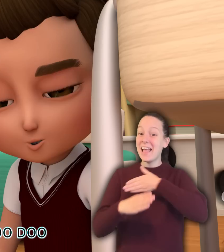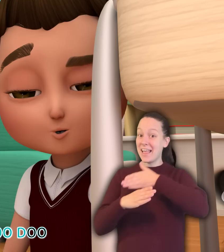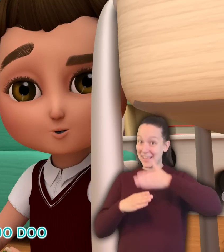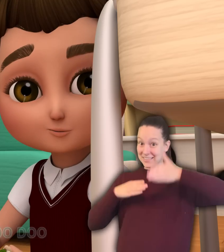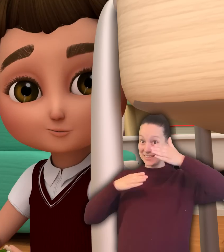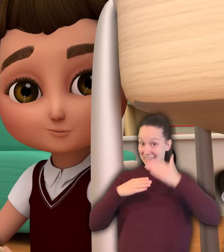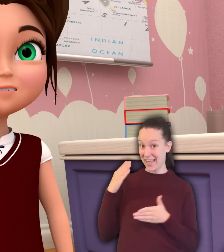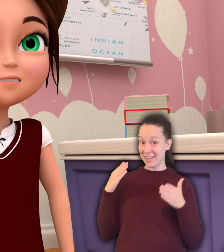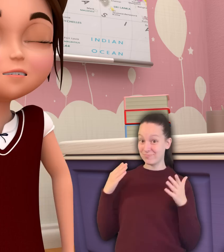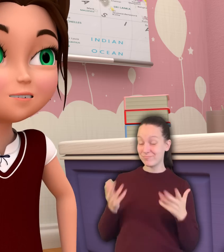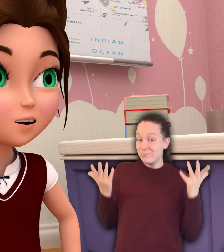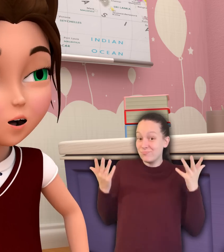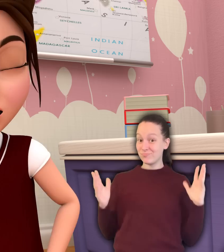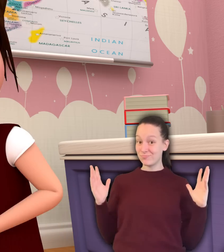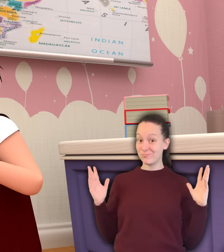end